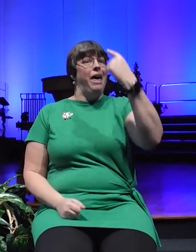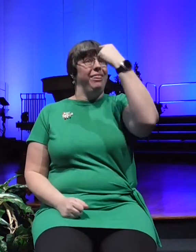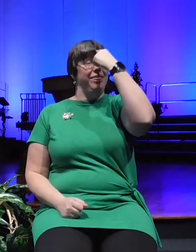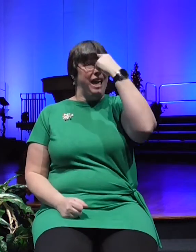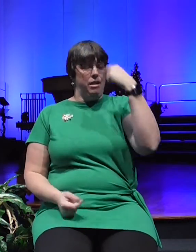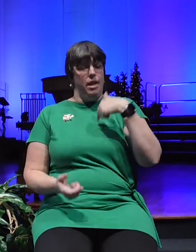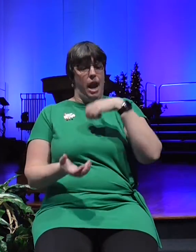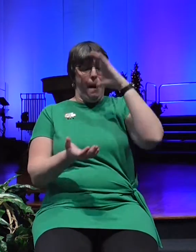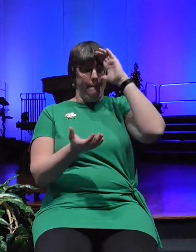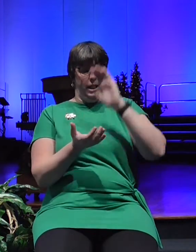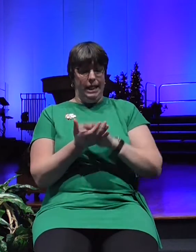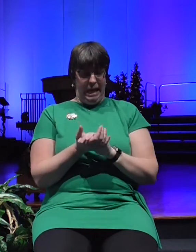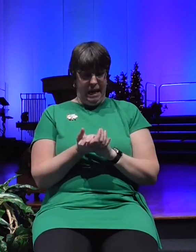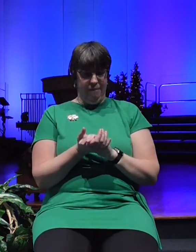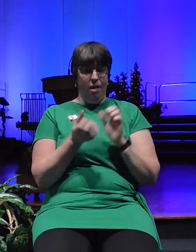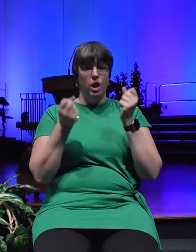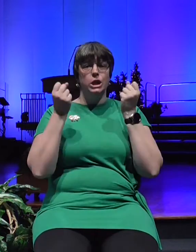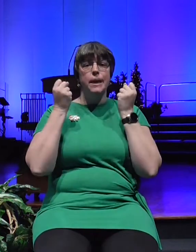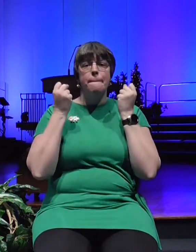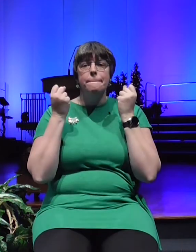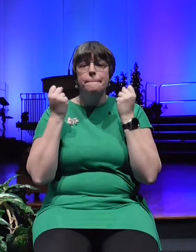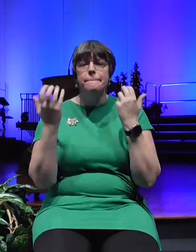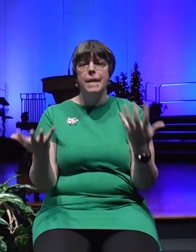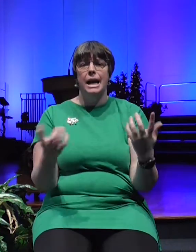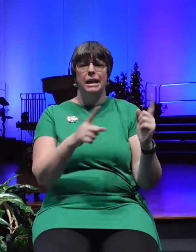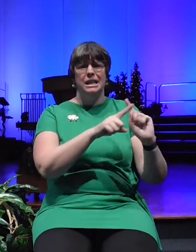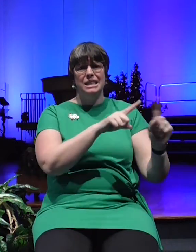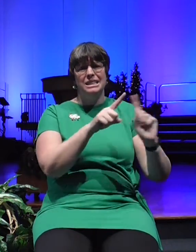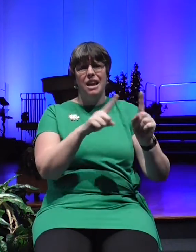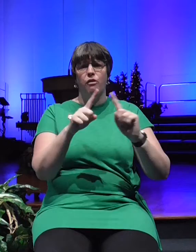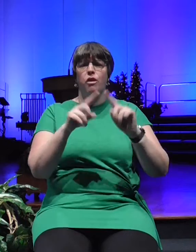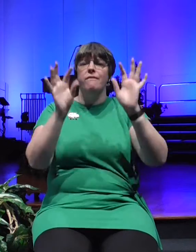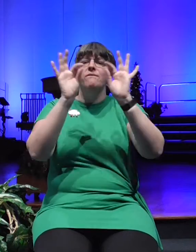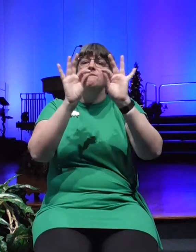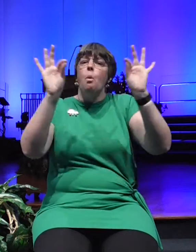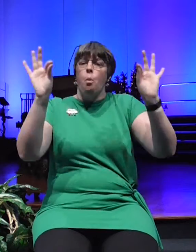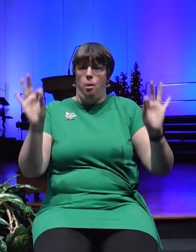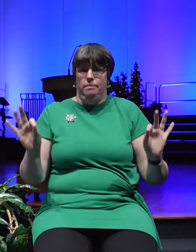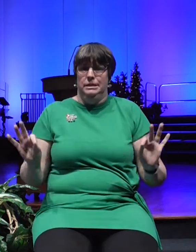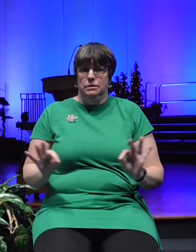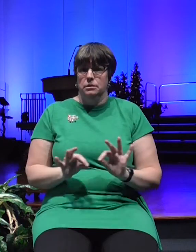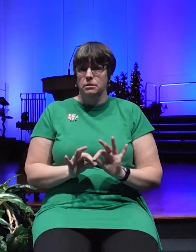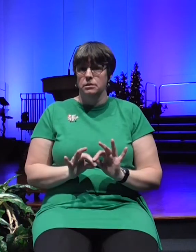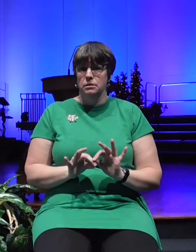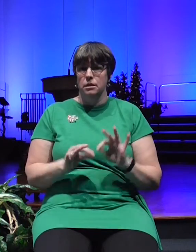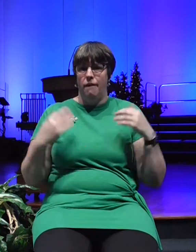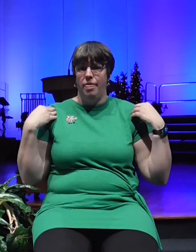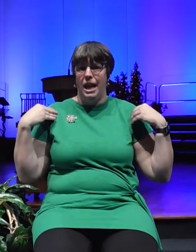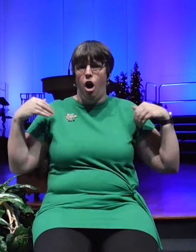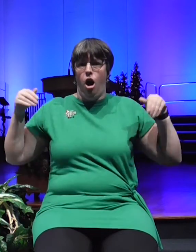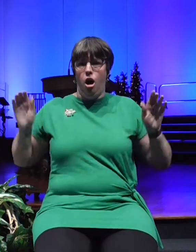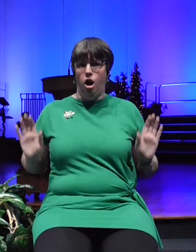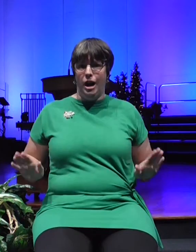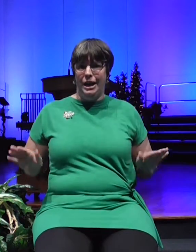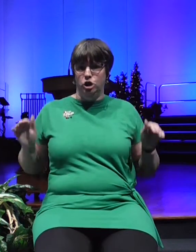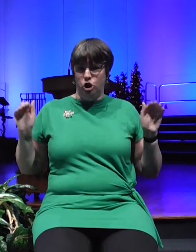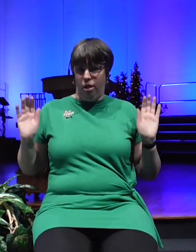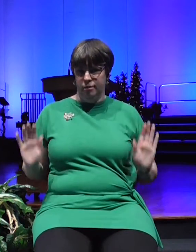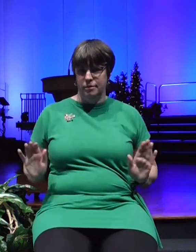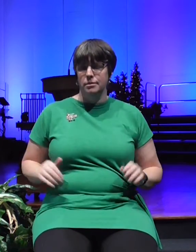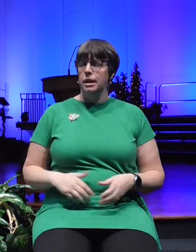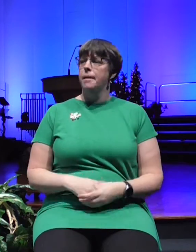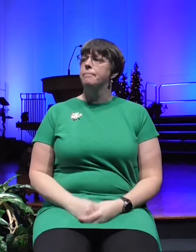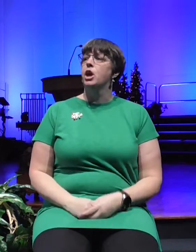I've come to believe there are many forms that angels might take in our life. So my